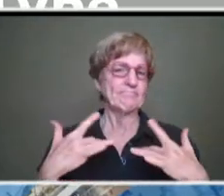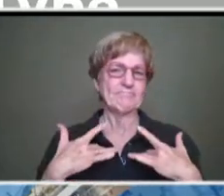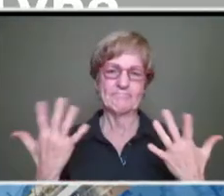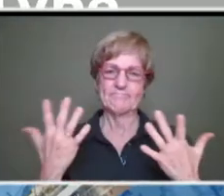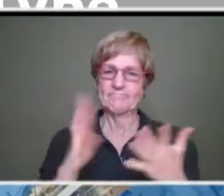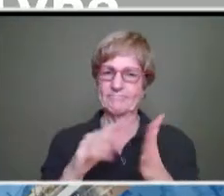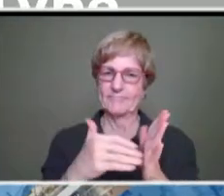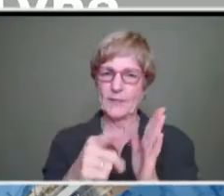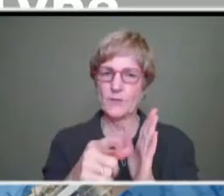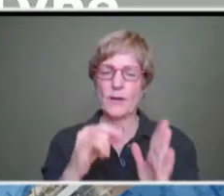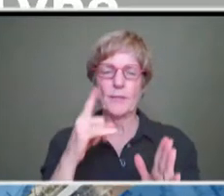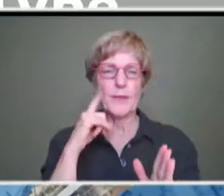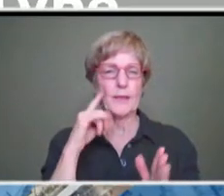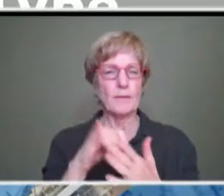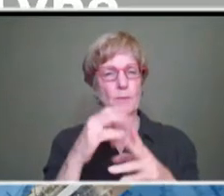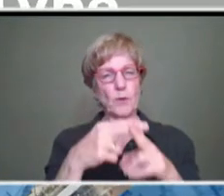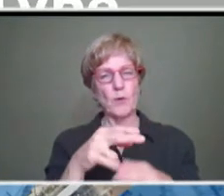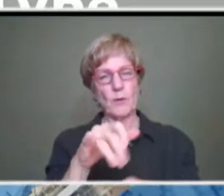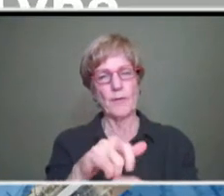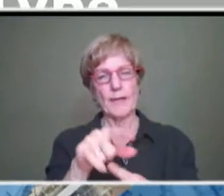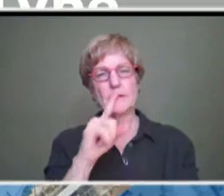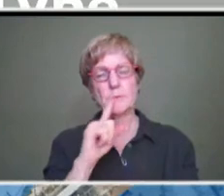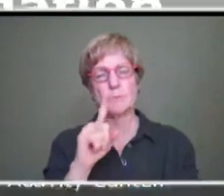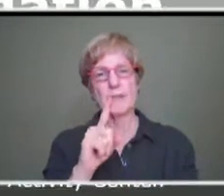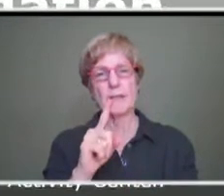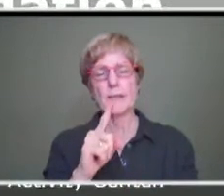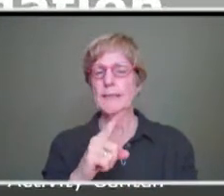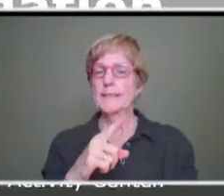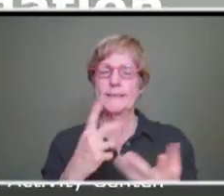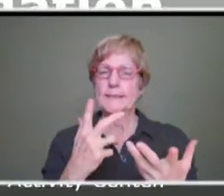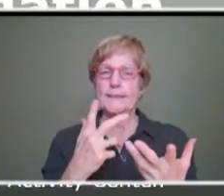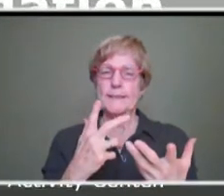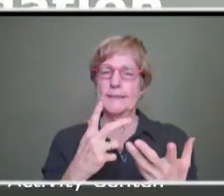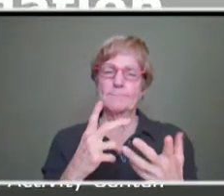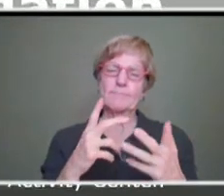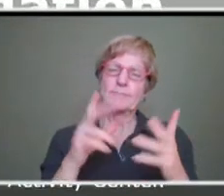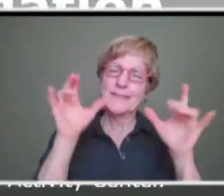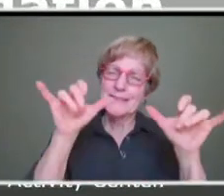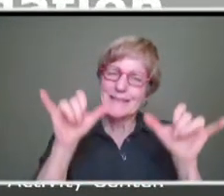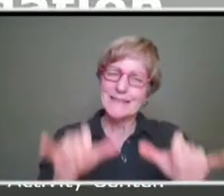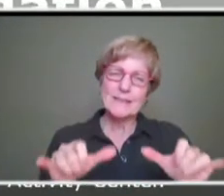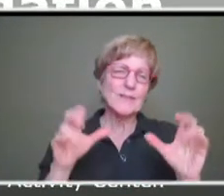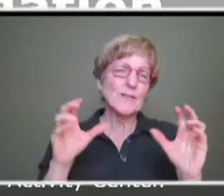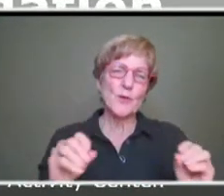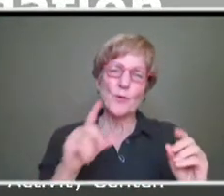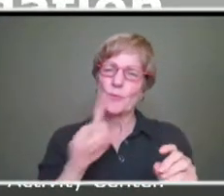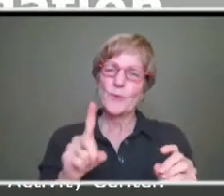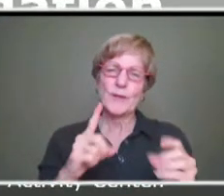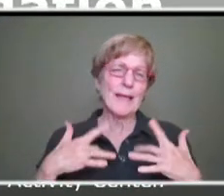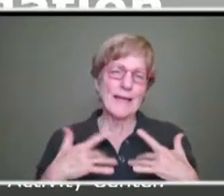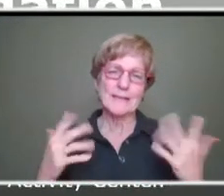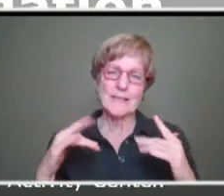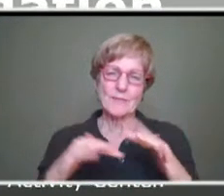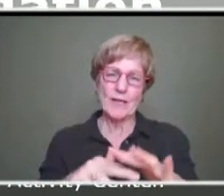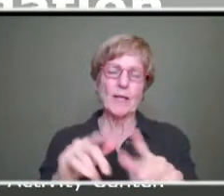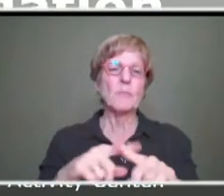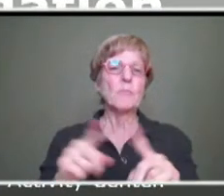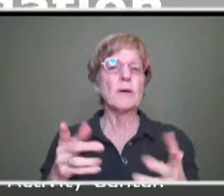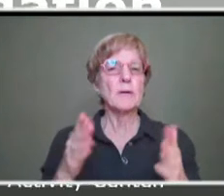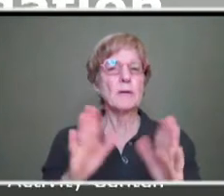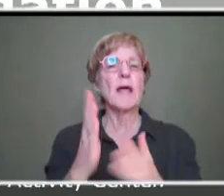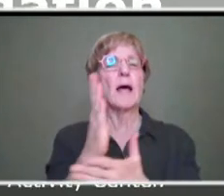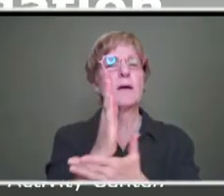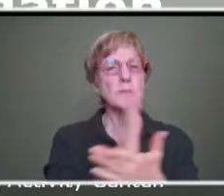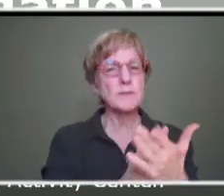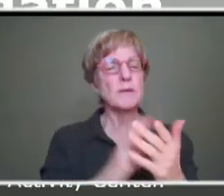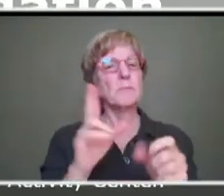I think we deemed this one to be inconsistent it's it's consistent with an overall activity center but the UC District does allow some intensities